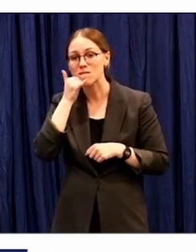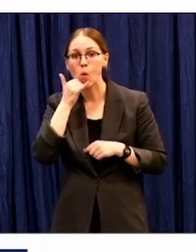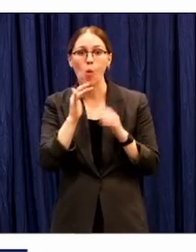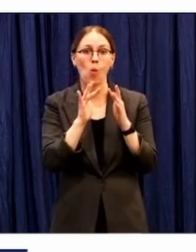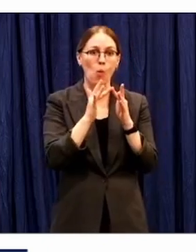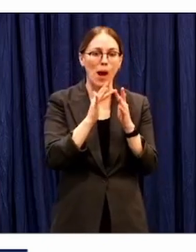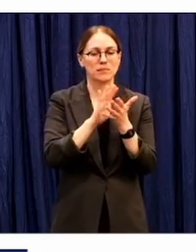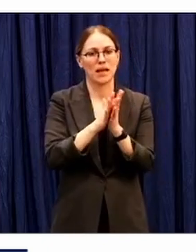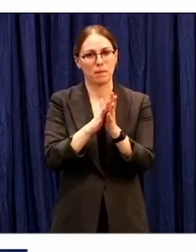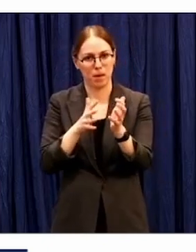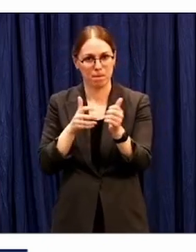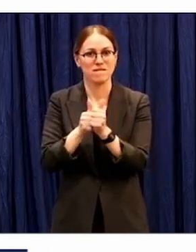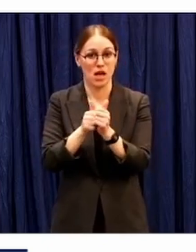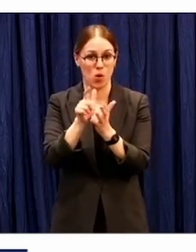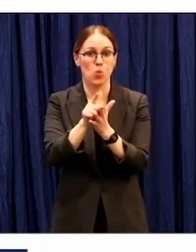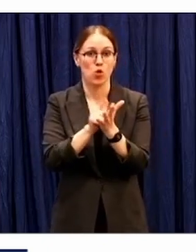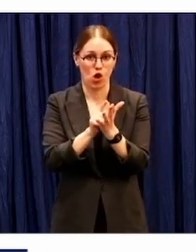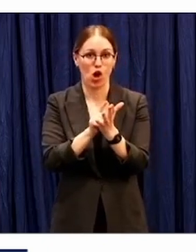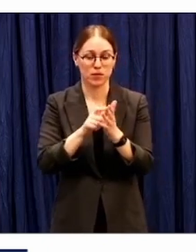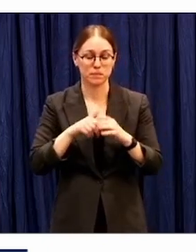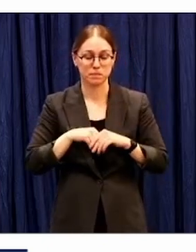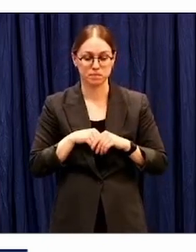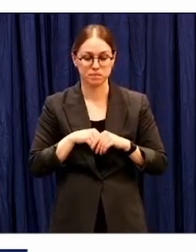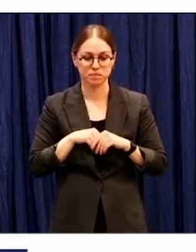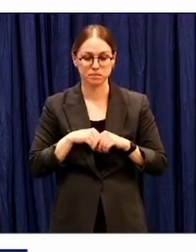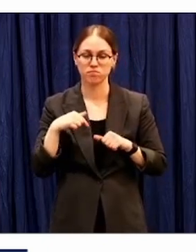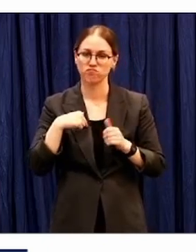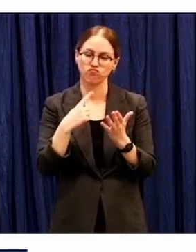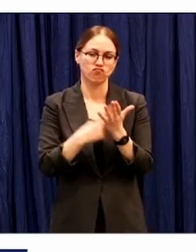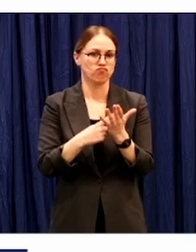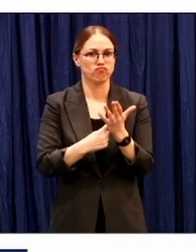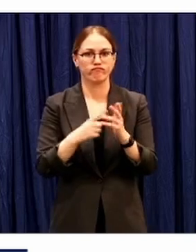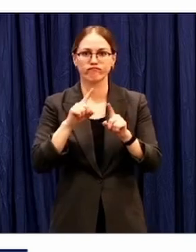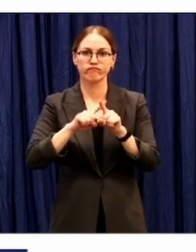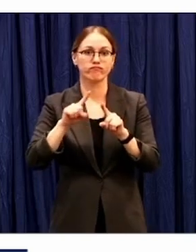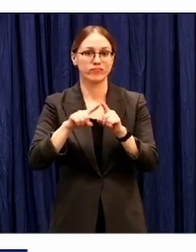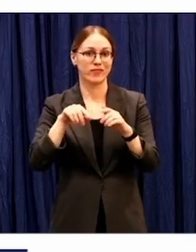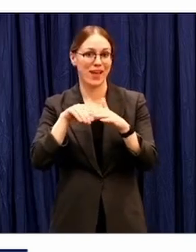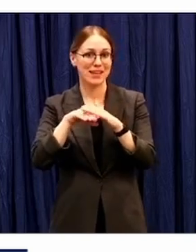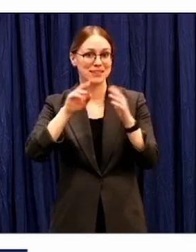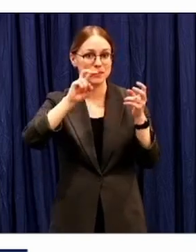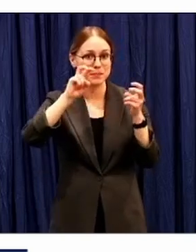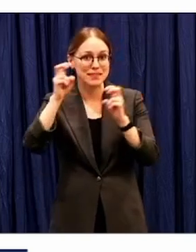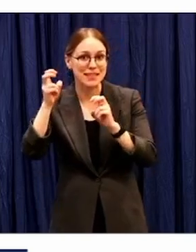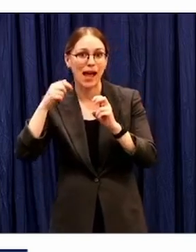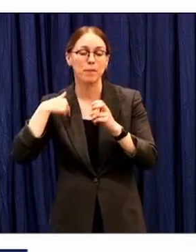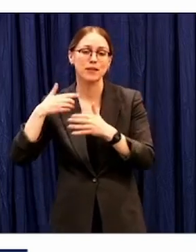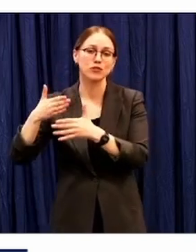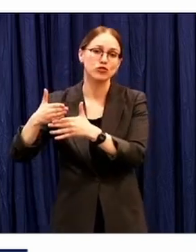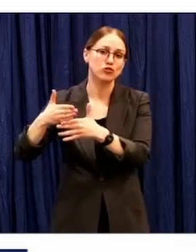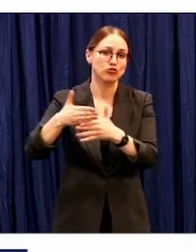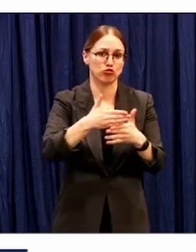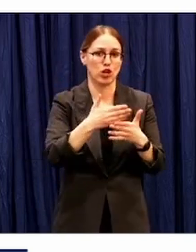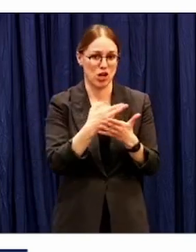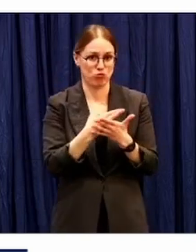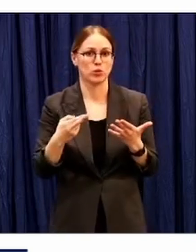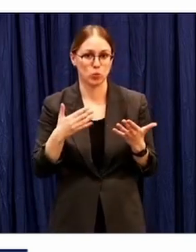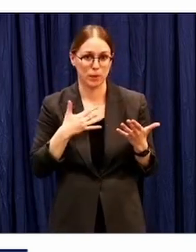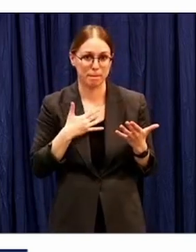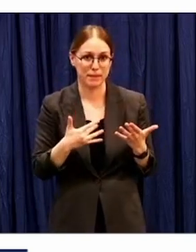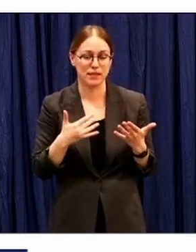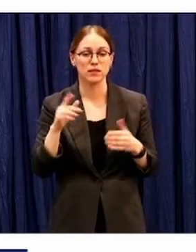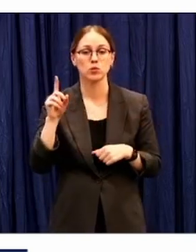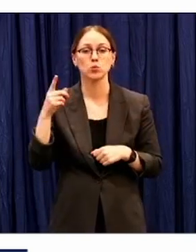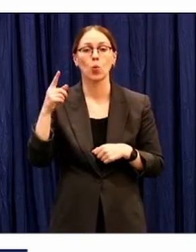department lead work groups as well that discuss accessibility topics and share resources out to their staff. So for example, the Department of